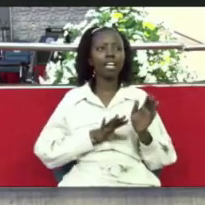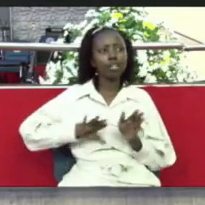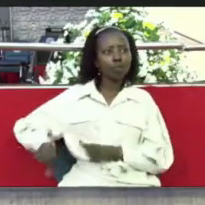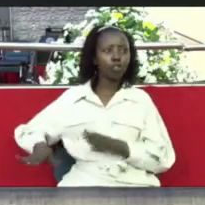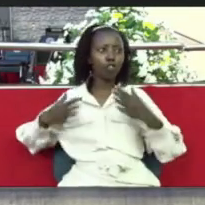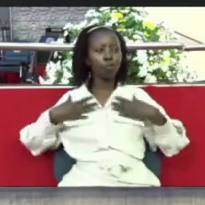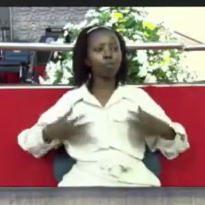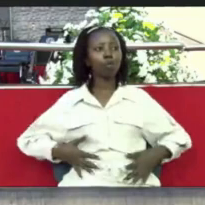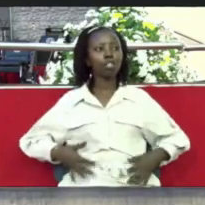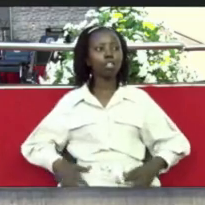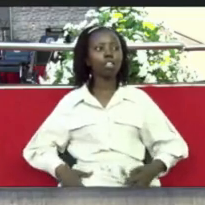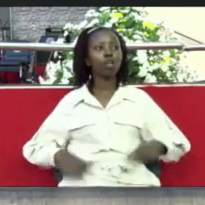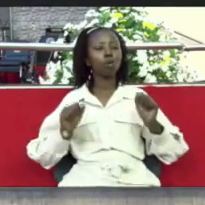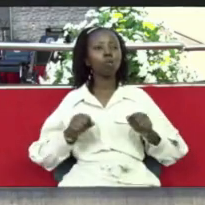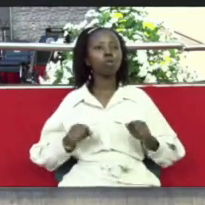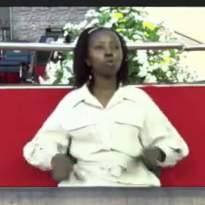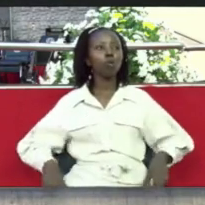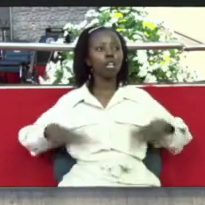we live to please God.